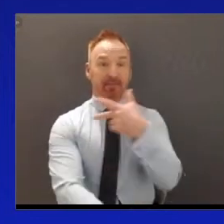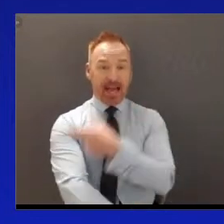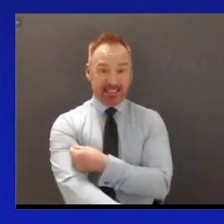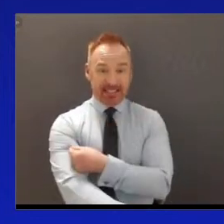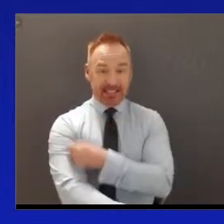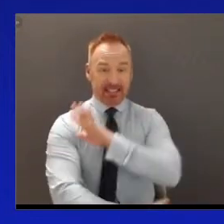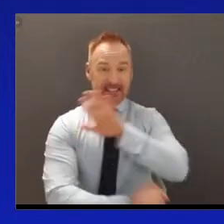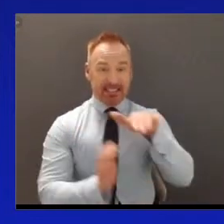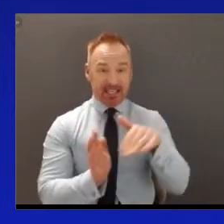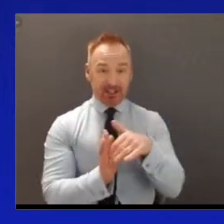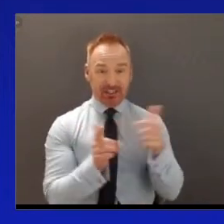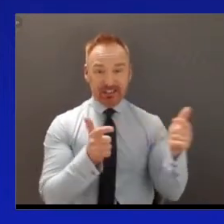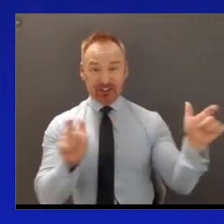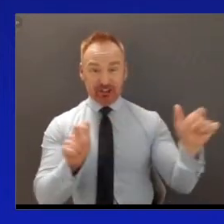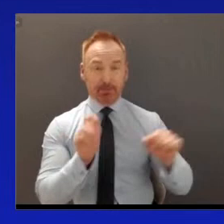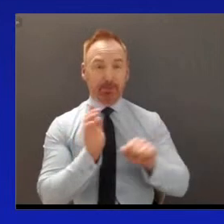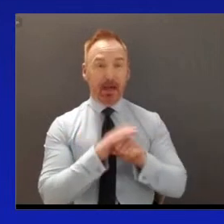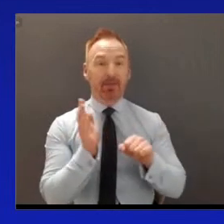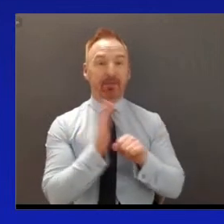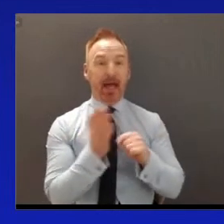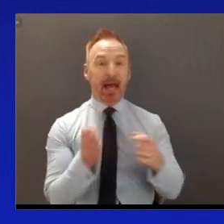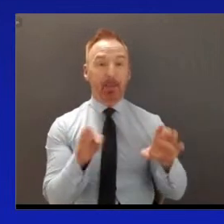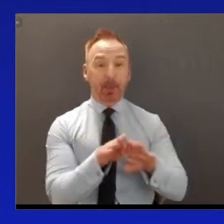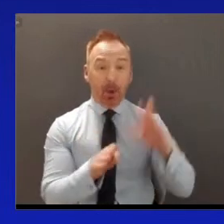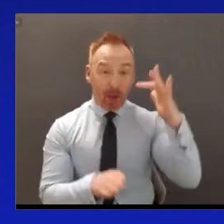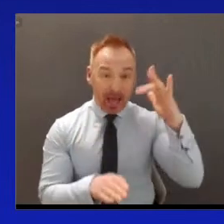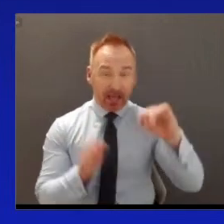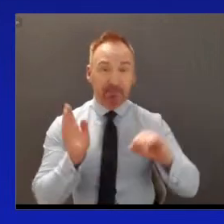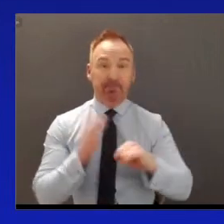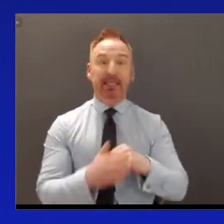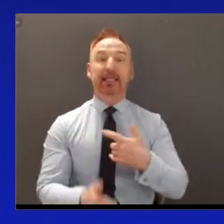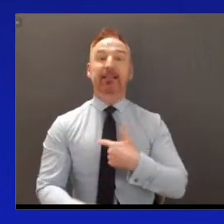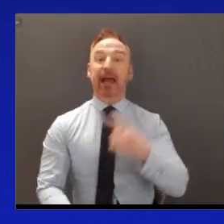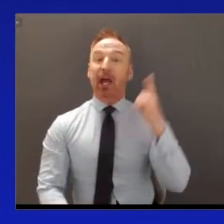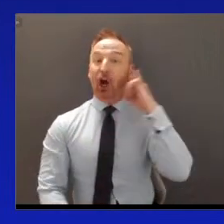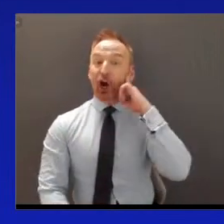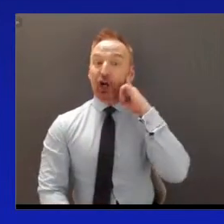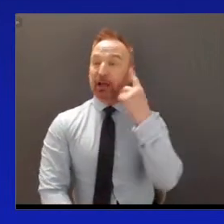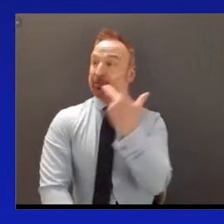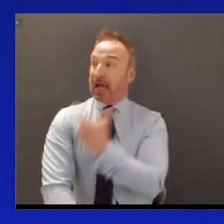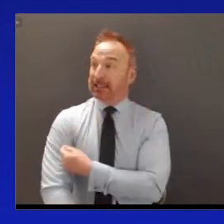the announcement that we weren't getting vaccine. But that's where they were testing